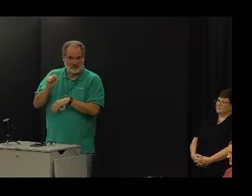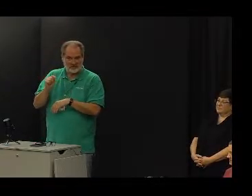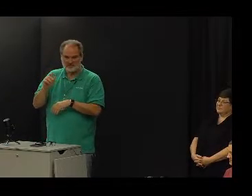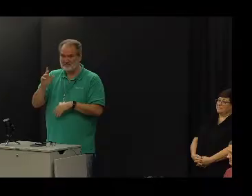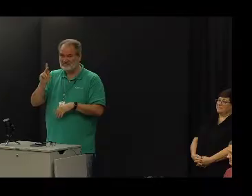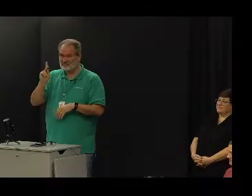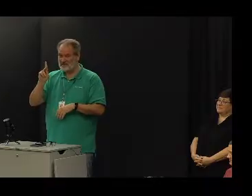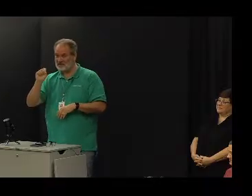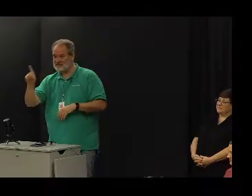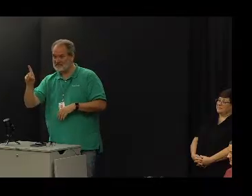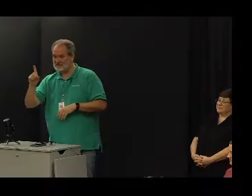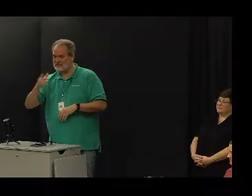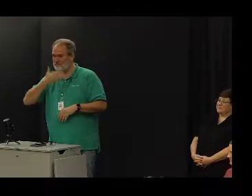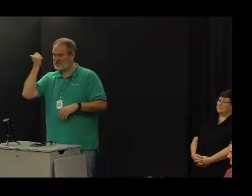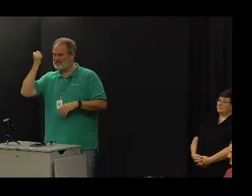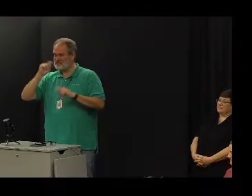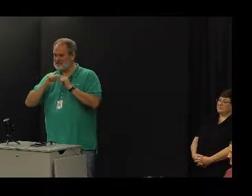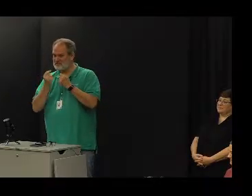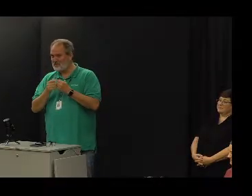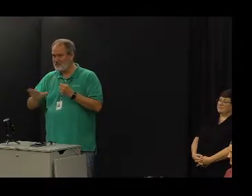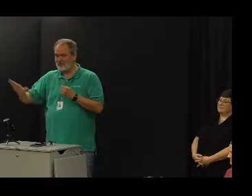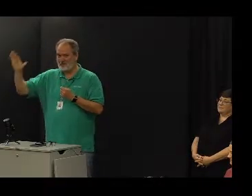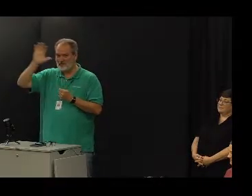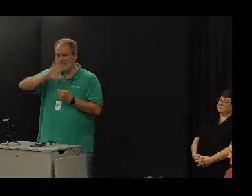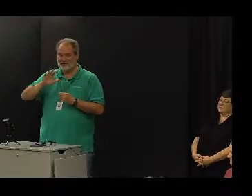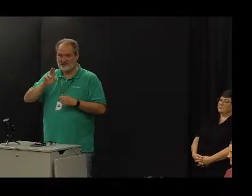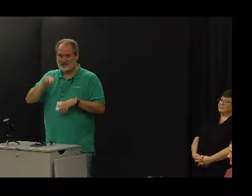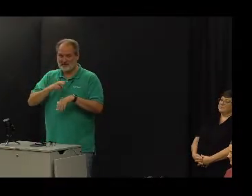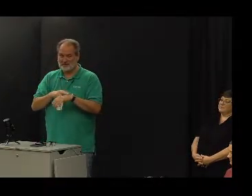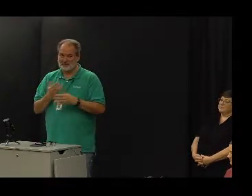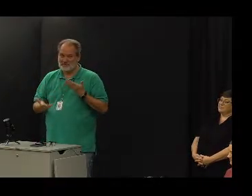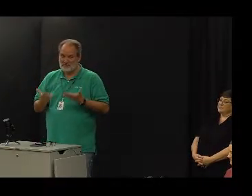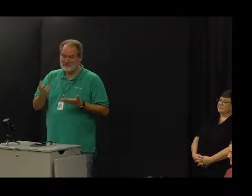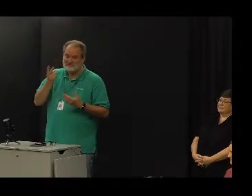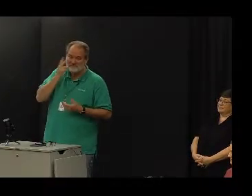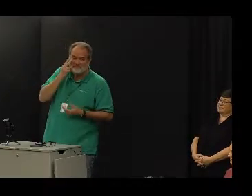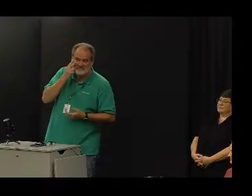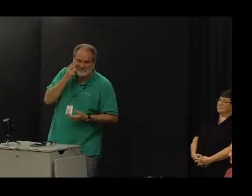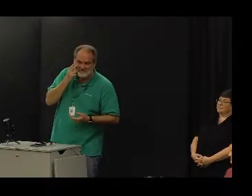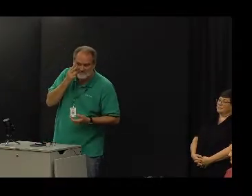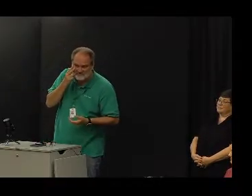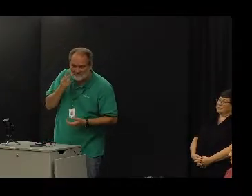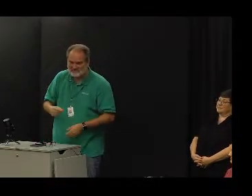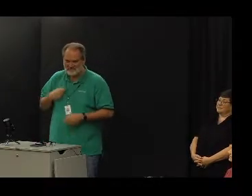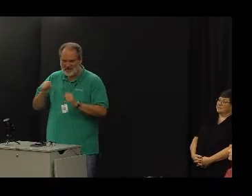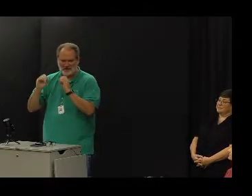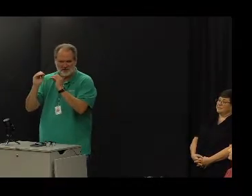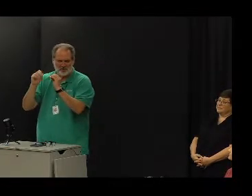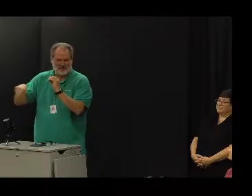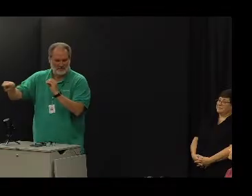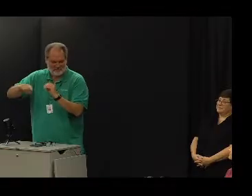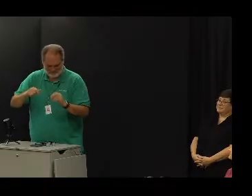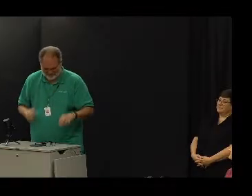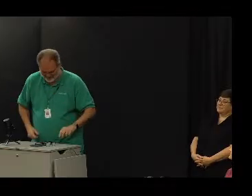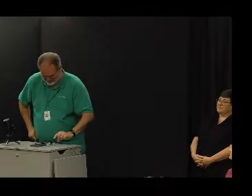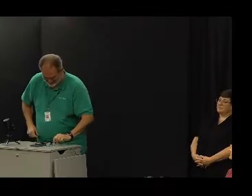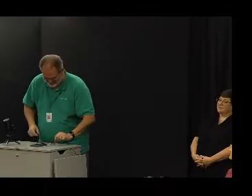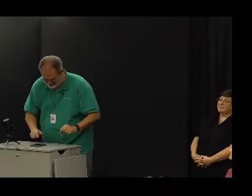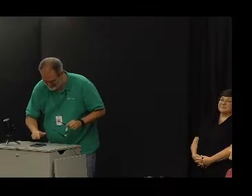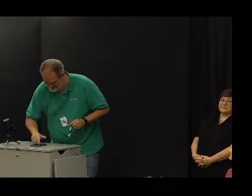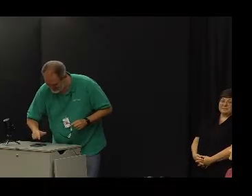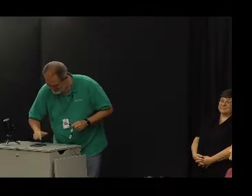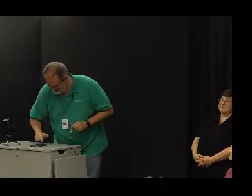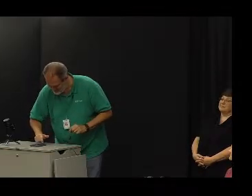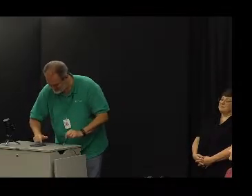see the motivation that the students had. They were excited. And we'll see, maybe it could be a team